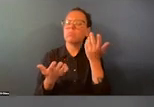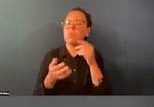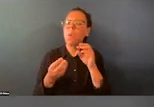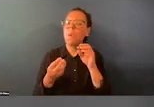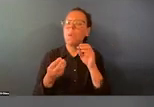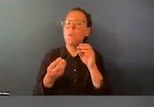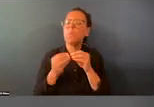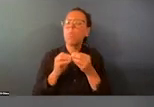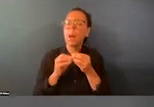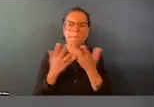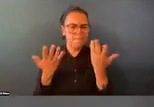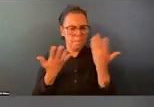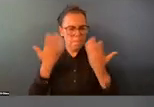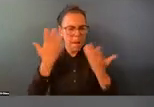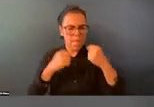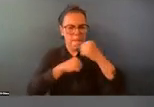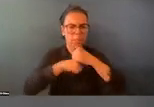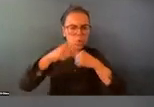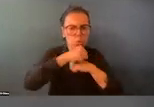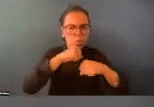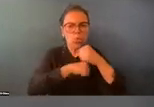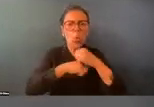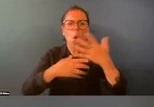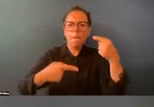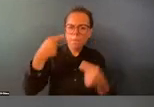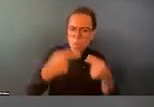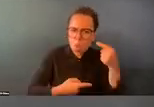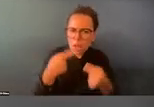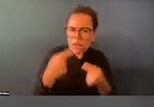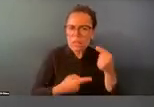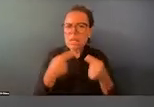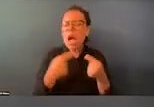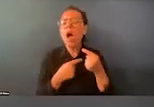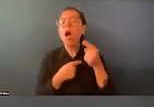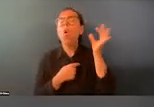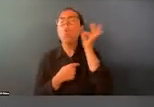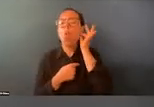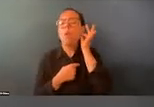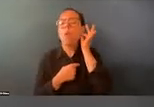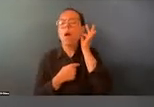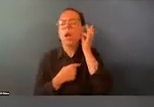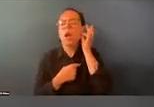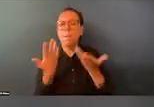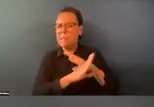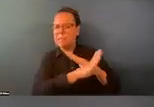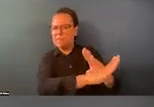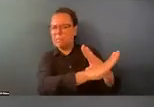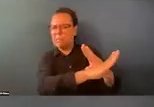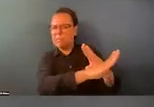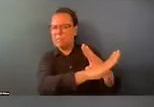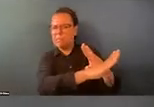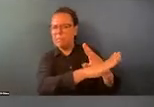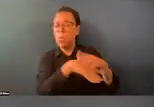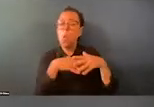structural problem, implying the governing political structure does not allow women in those